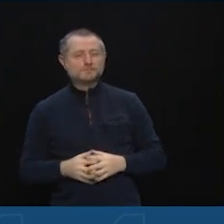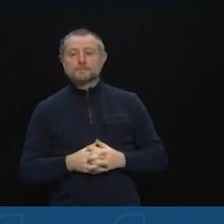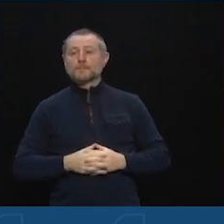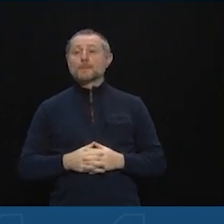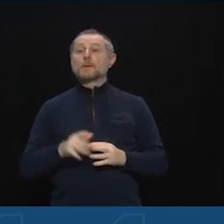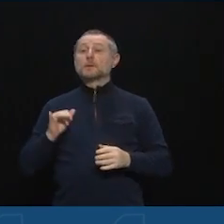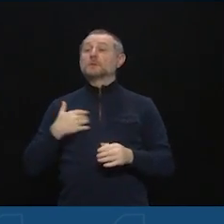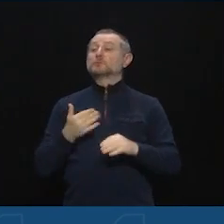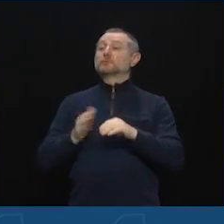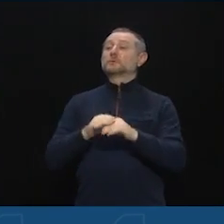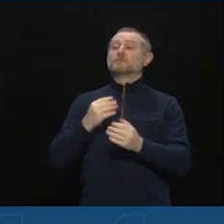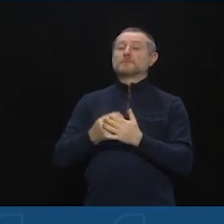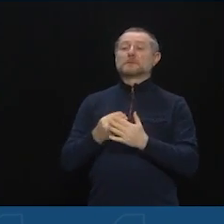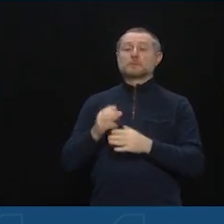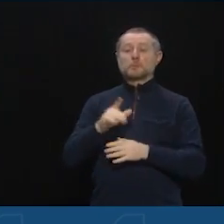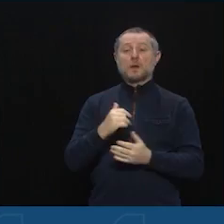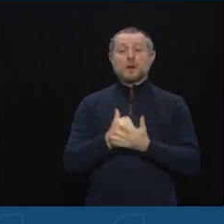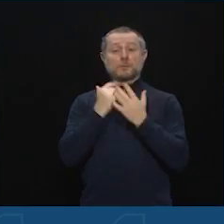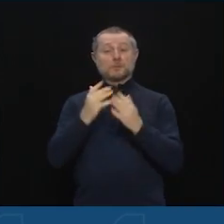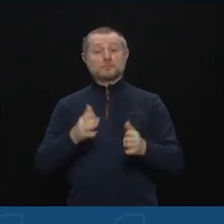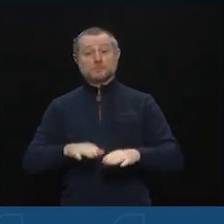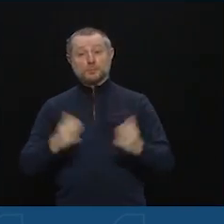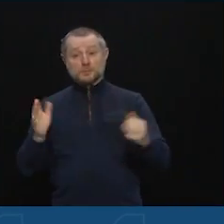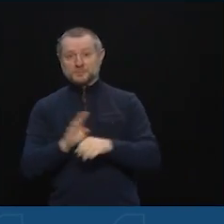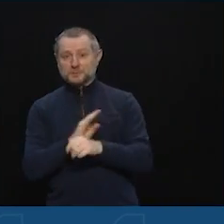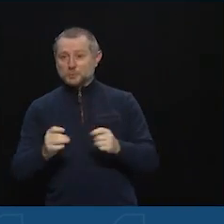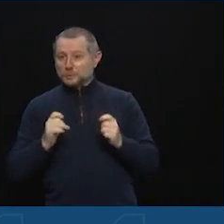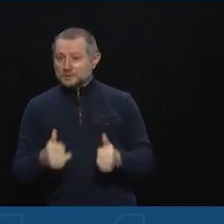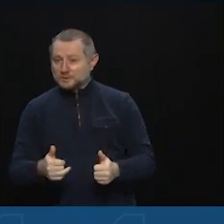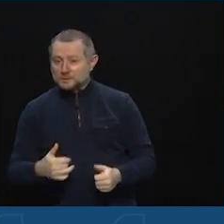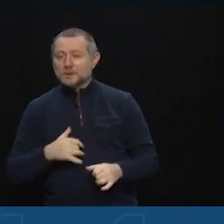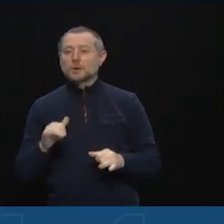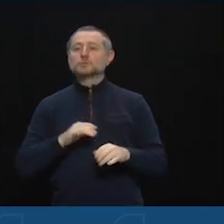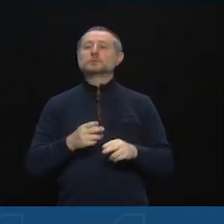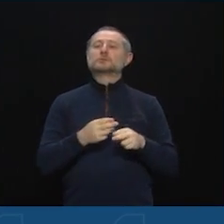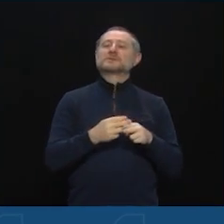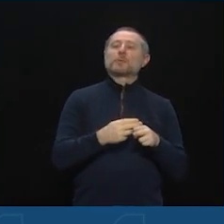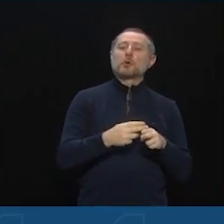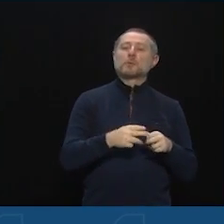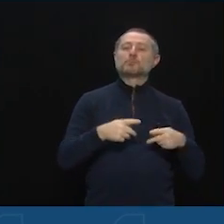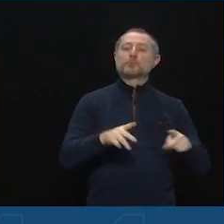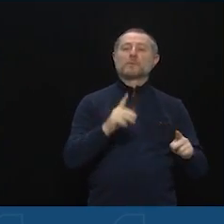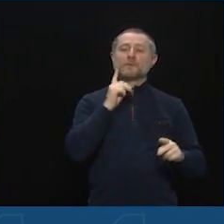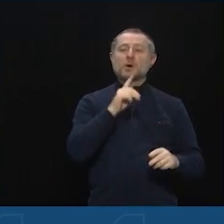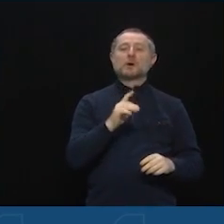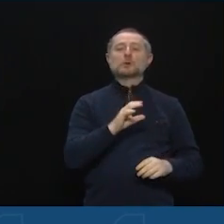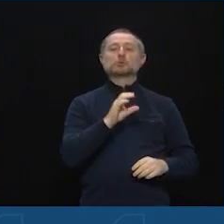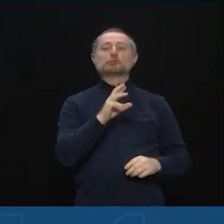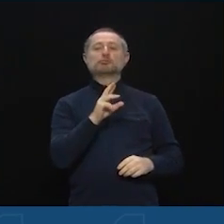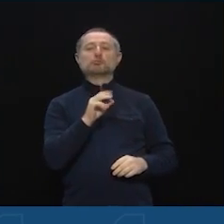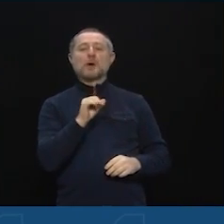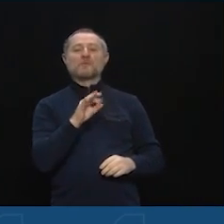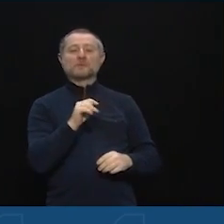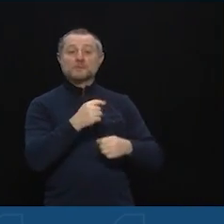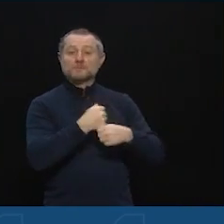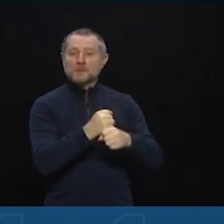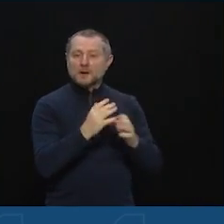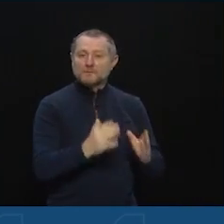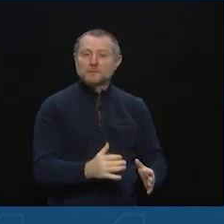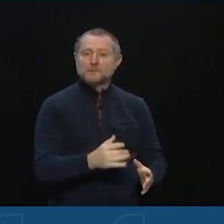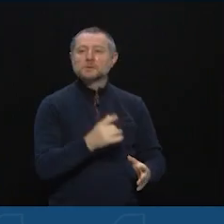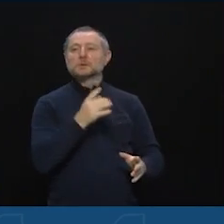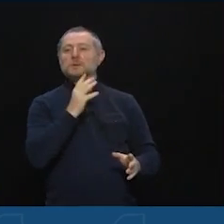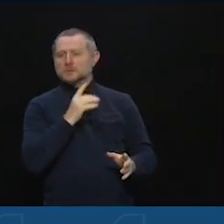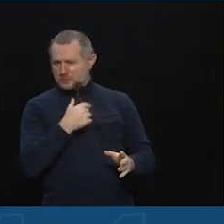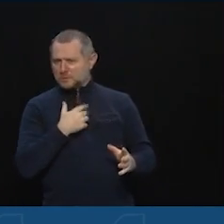just open more quickly, but also, temporary permits for craft manufacturers, lowering our costs. And so we've got a whole agenda.